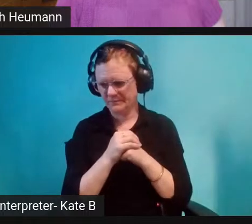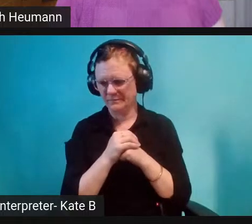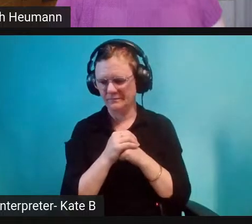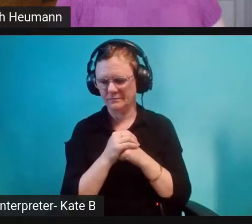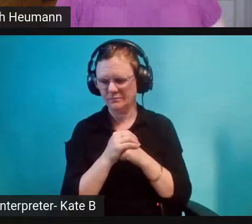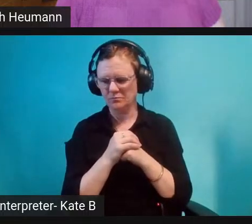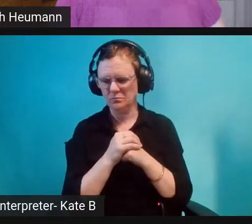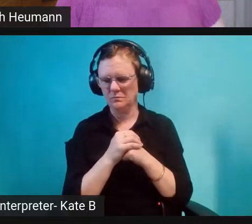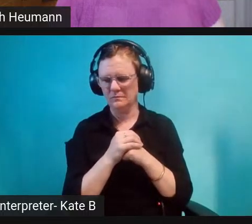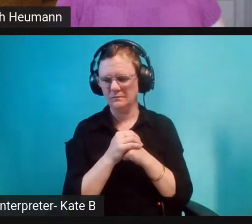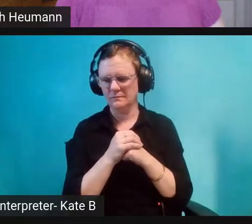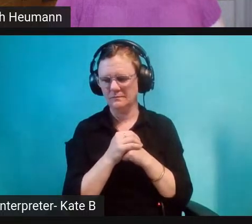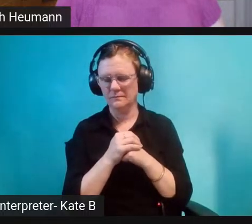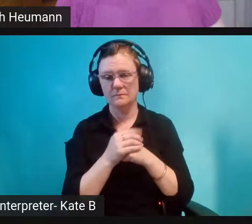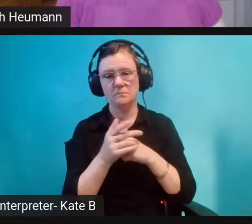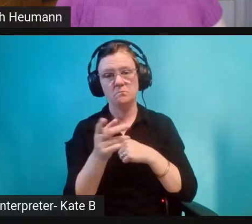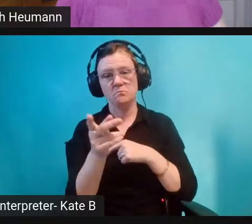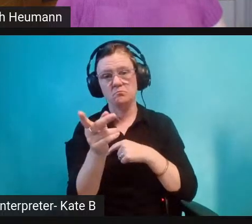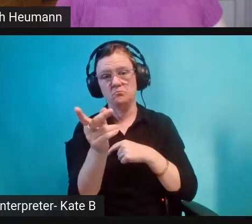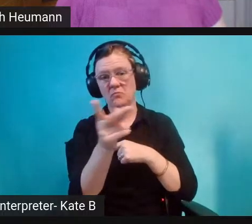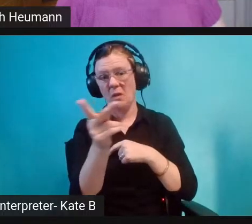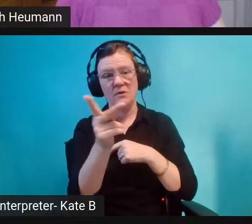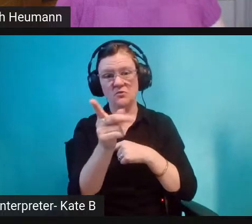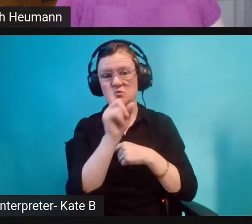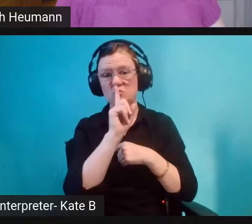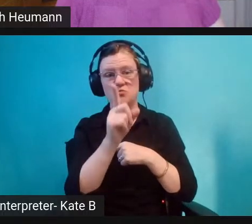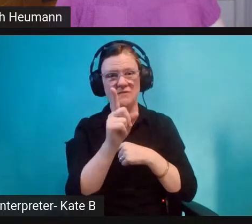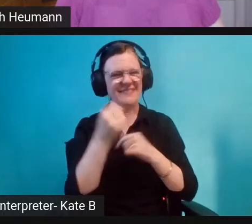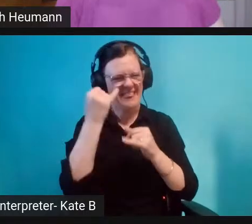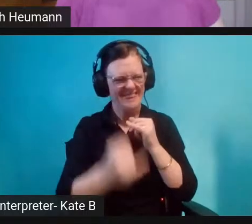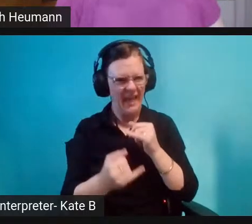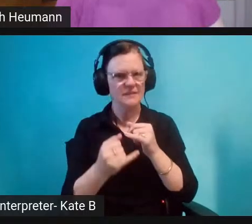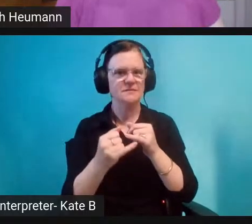Judy and Kristen, you made the last sentence of the book.